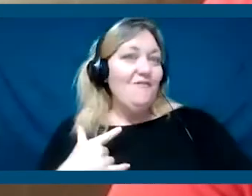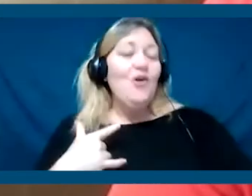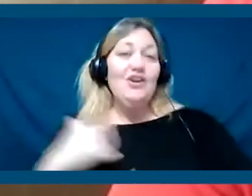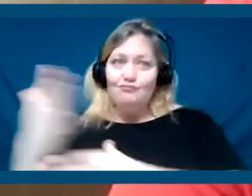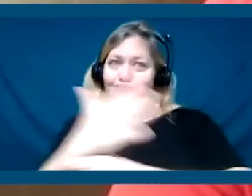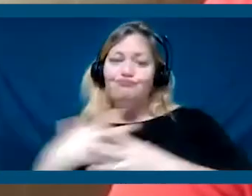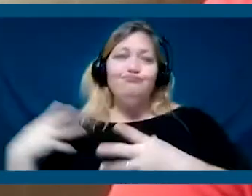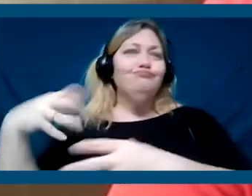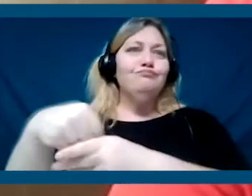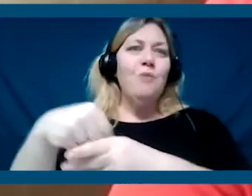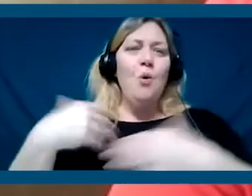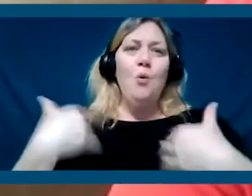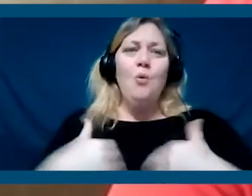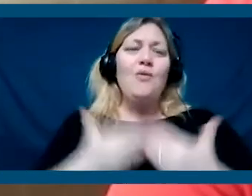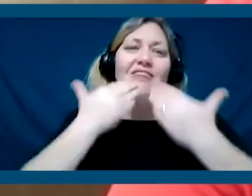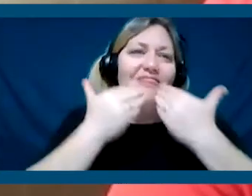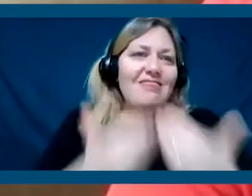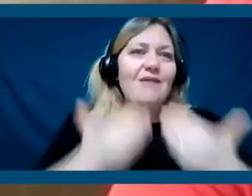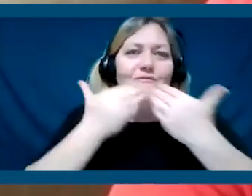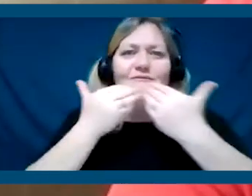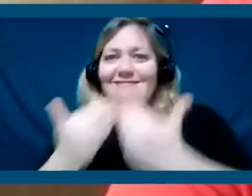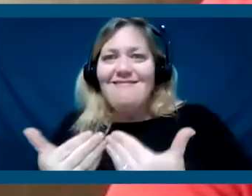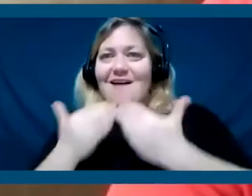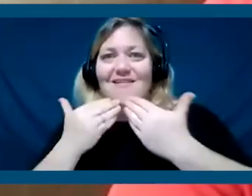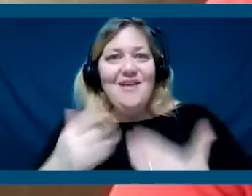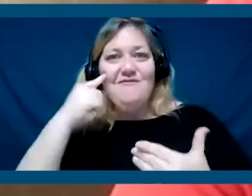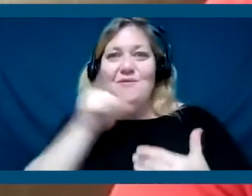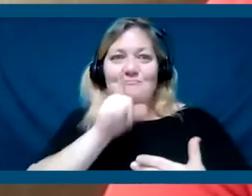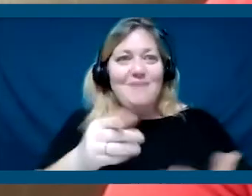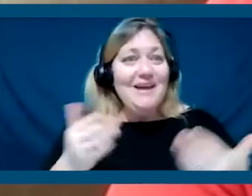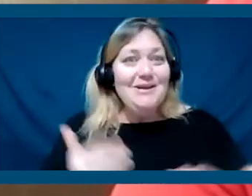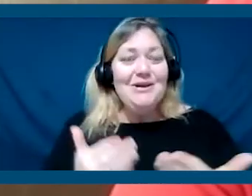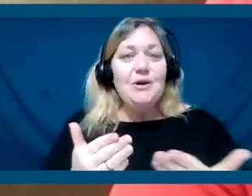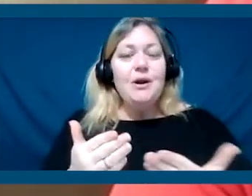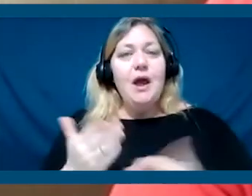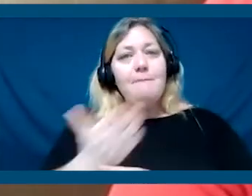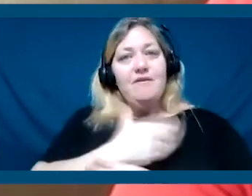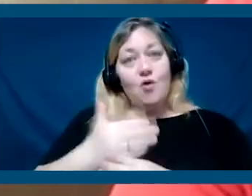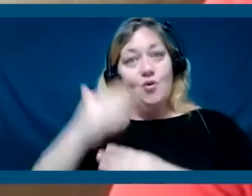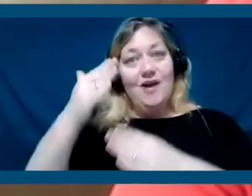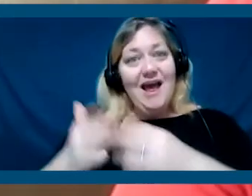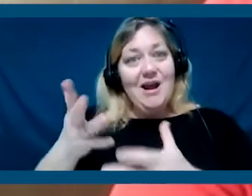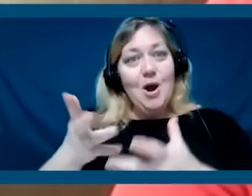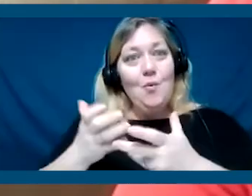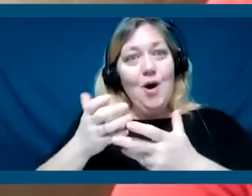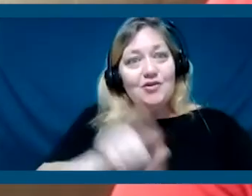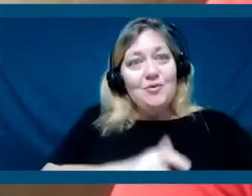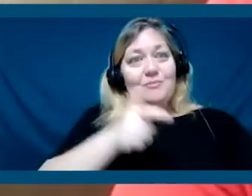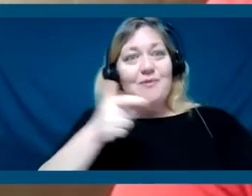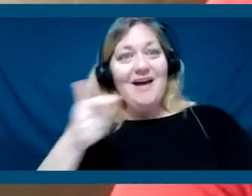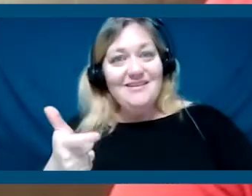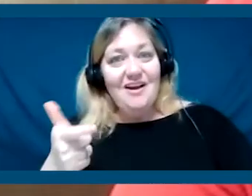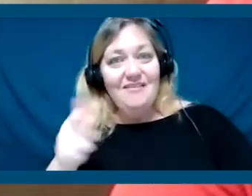So I just want to again thank everybody for being here. And before we end, I want to pass it over